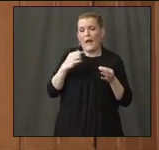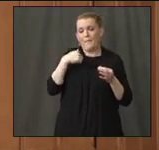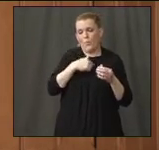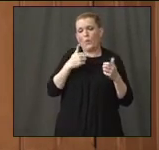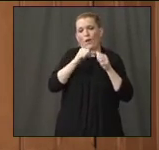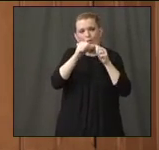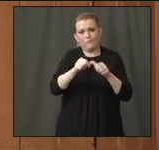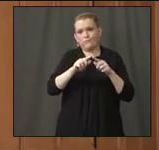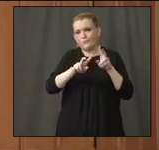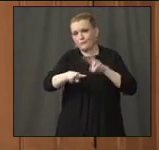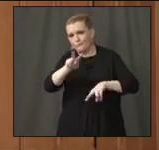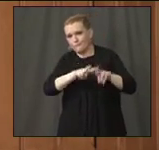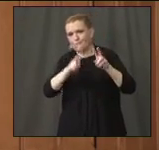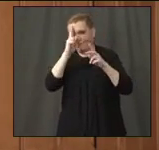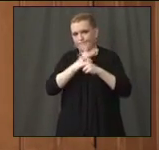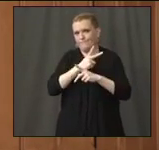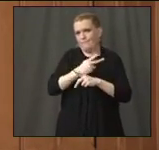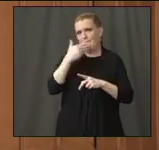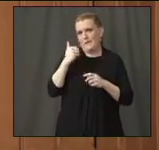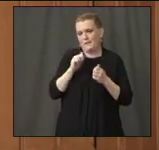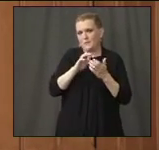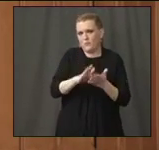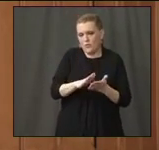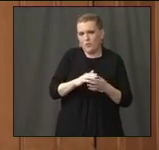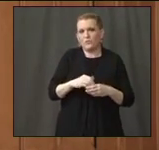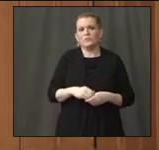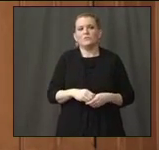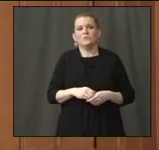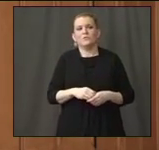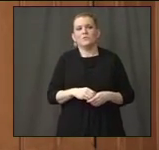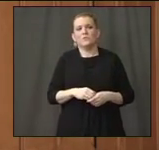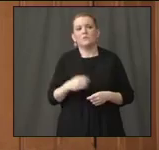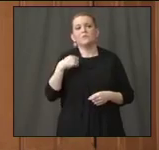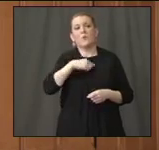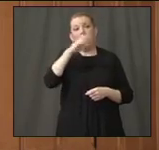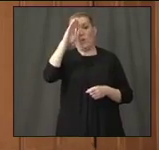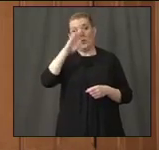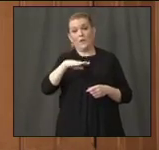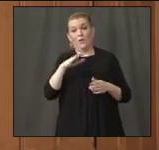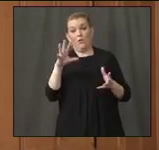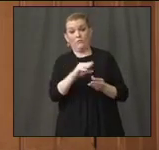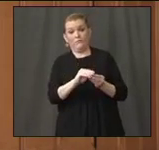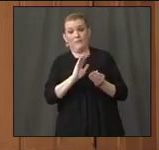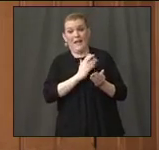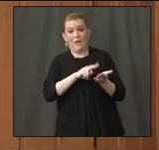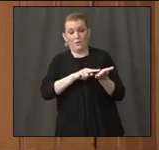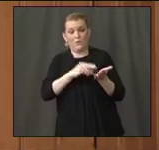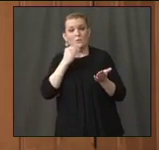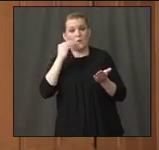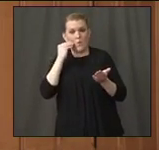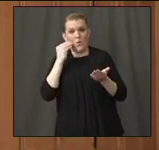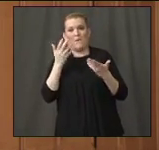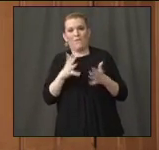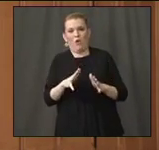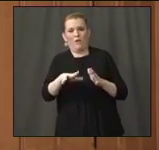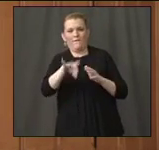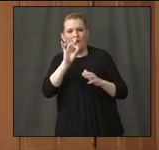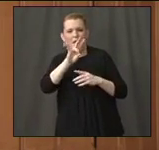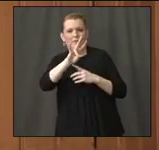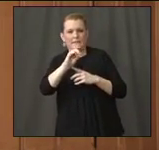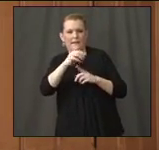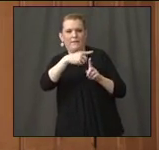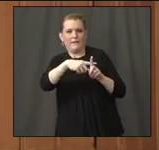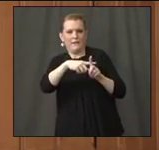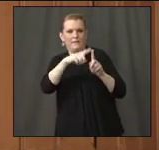already admitted collectively about 70 COVID positive patients, a lot of additional capacity coming online. So those options